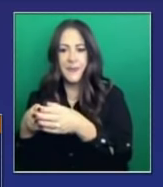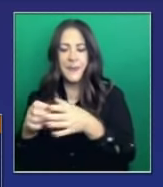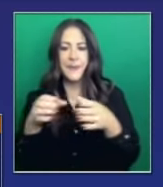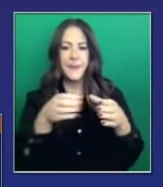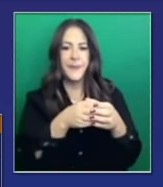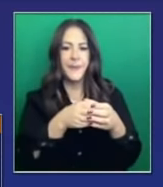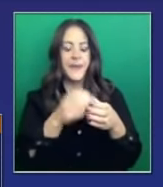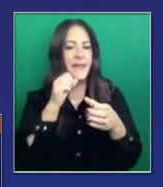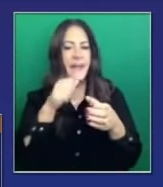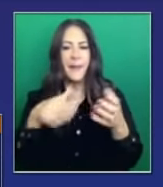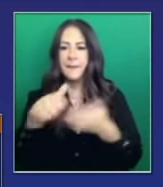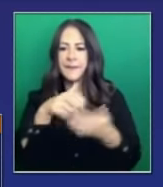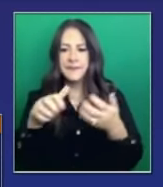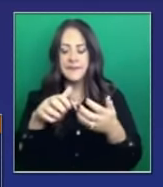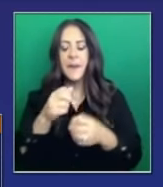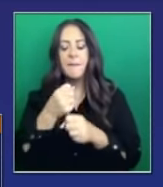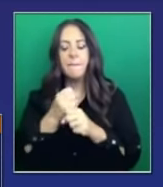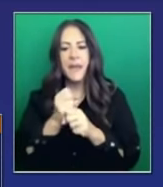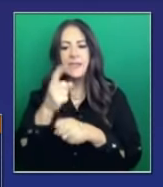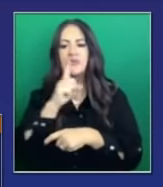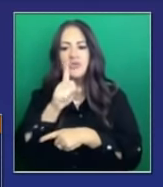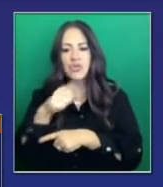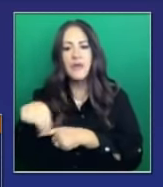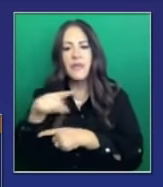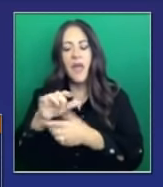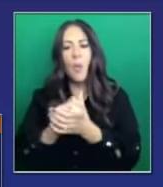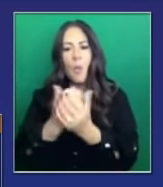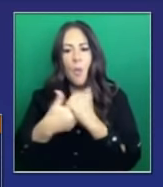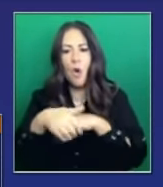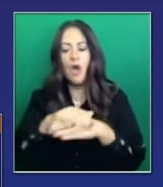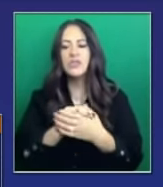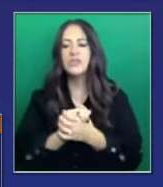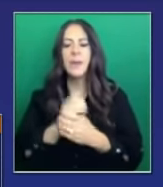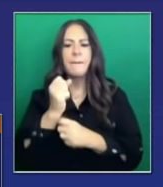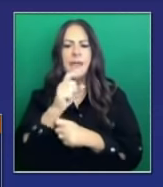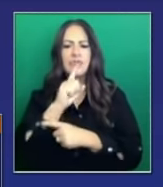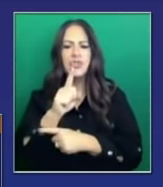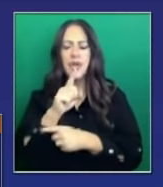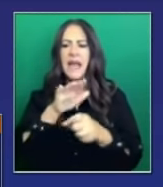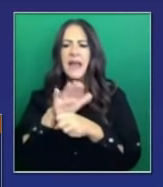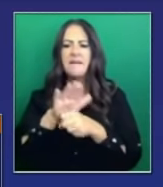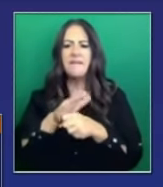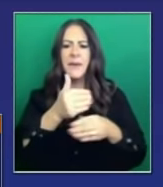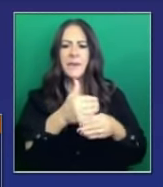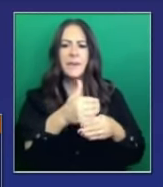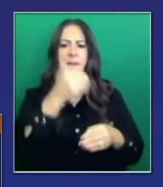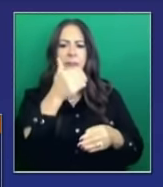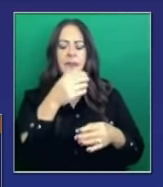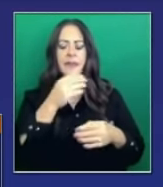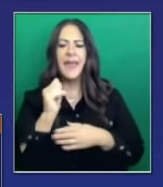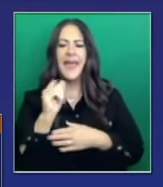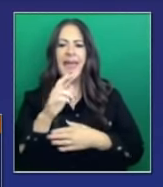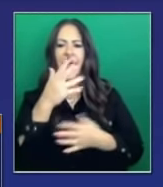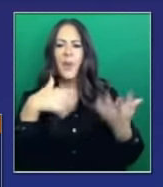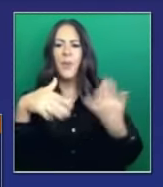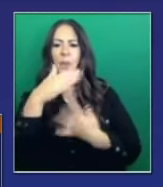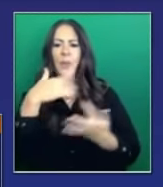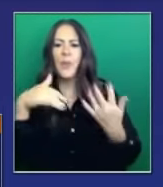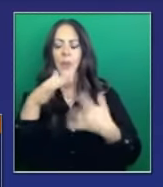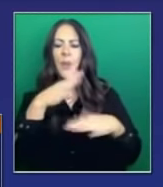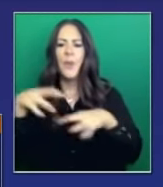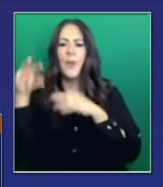the issues related to screenings and ventilation, issues associated with those layers of protection. When they're put into